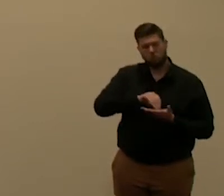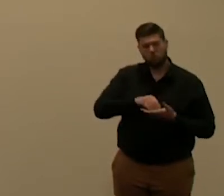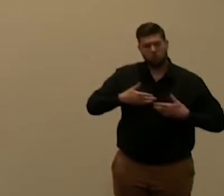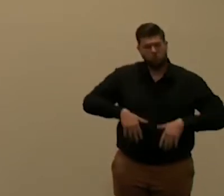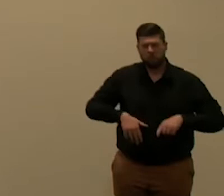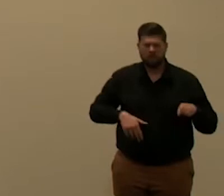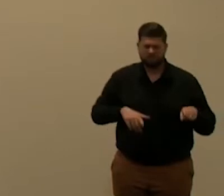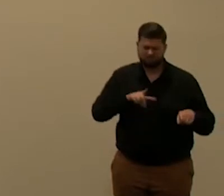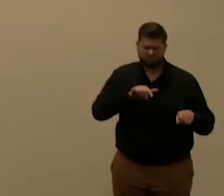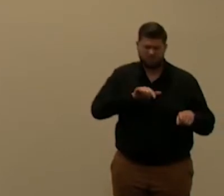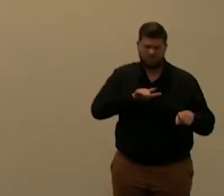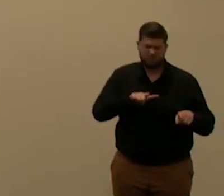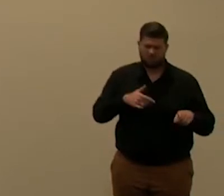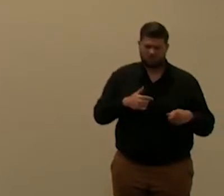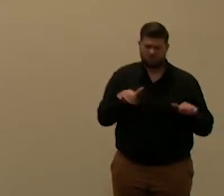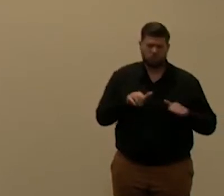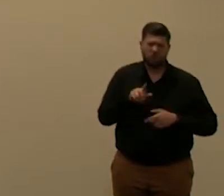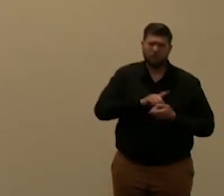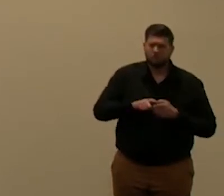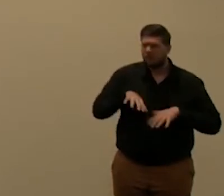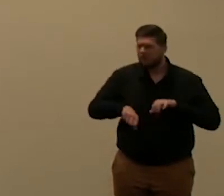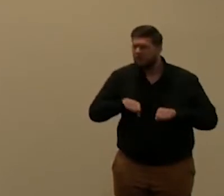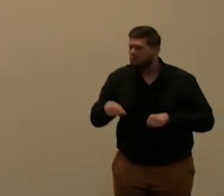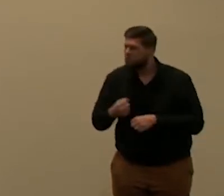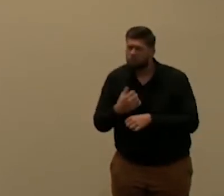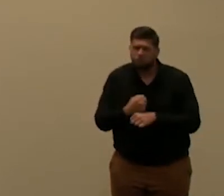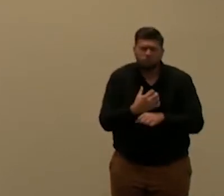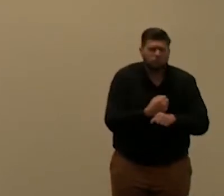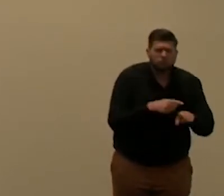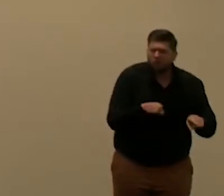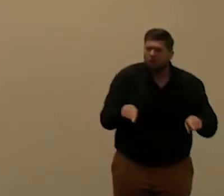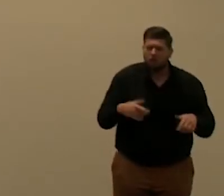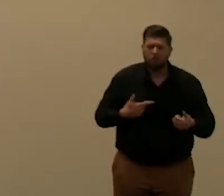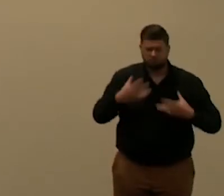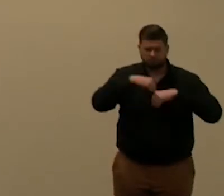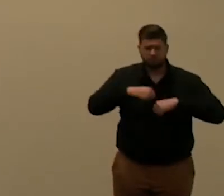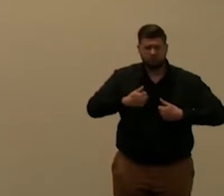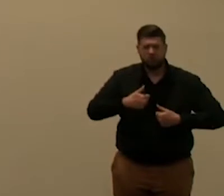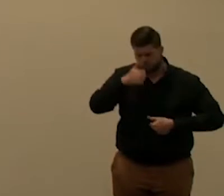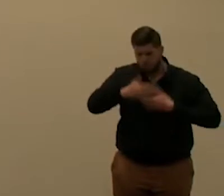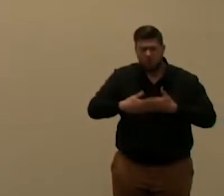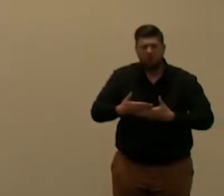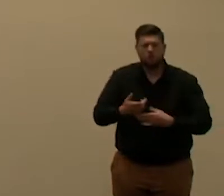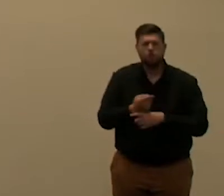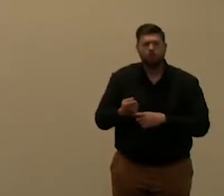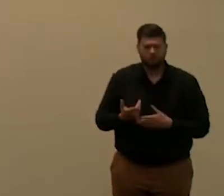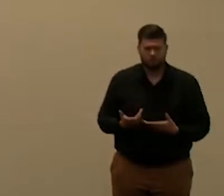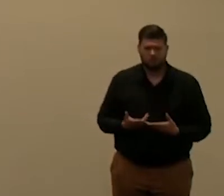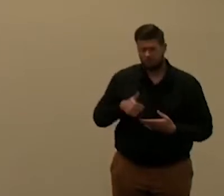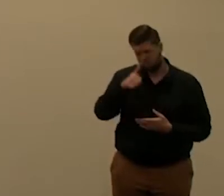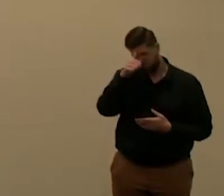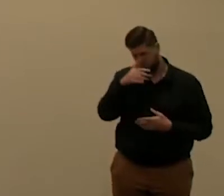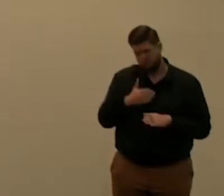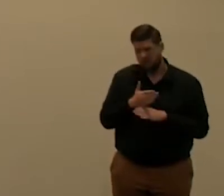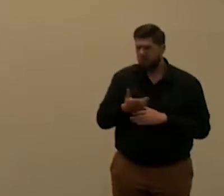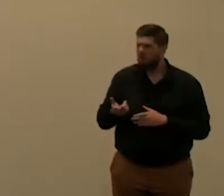day. We might want to have a planner board in the channel as well, so that we can all look at the tasks that we need to do. Now, if you